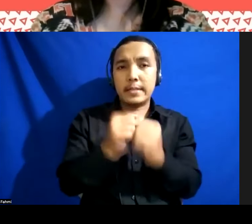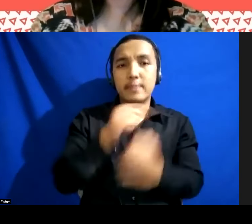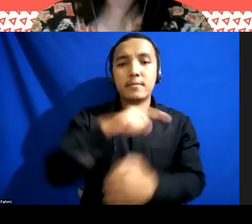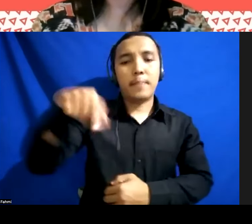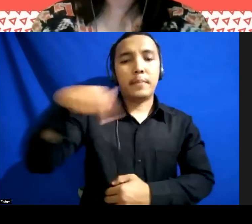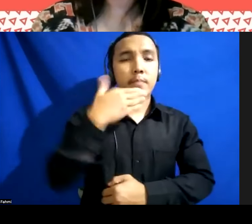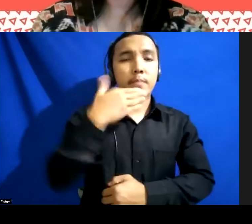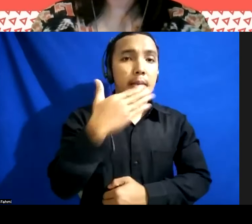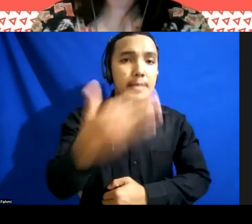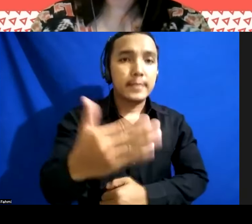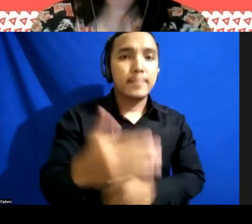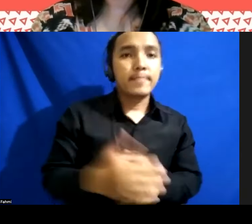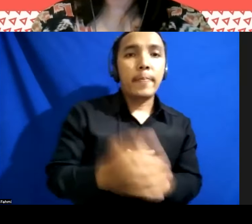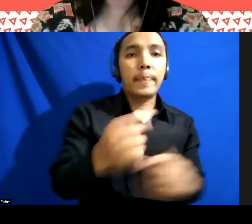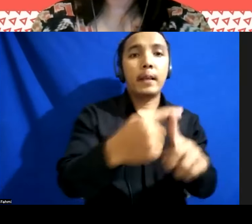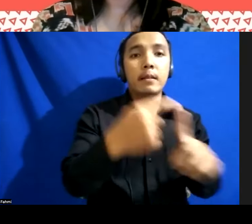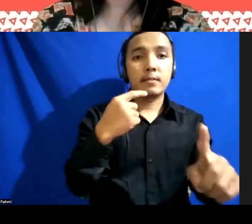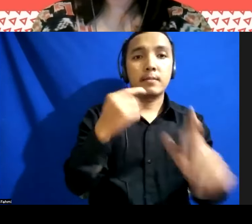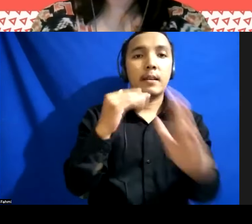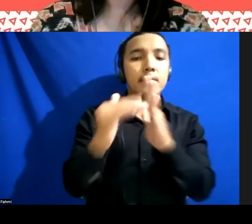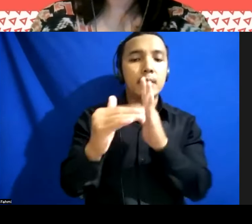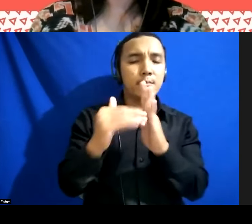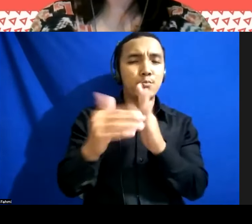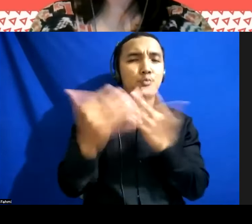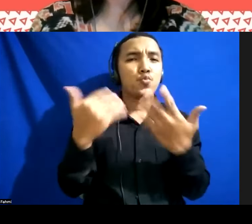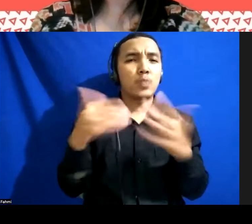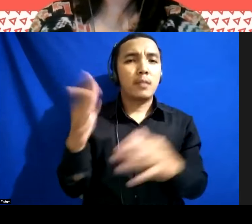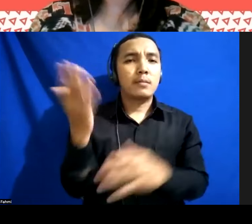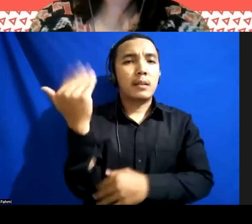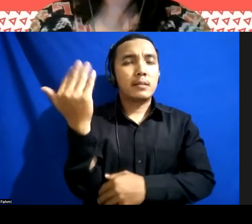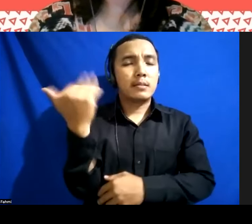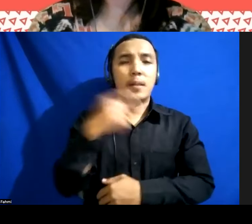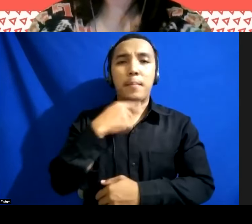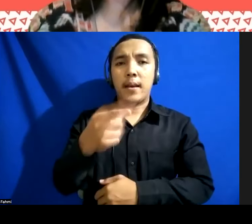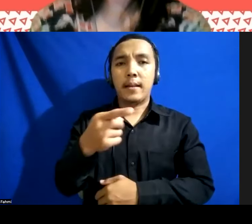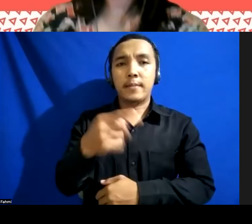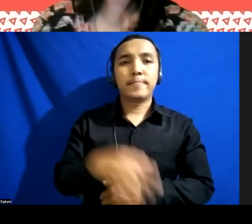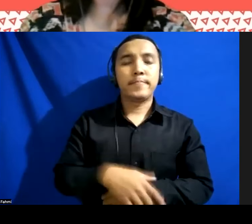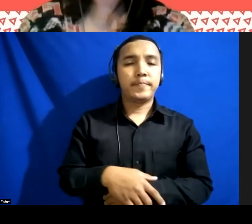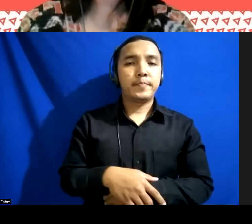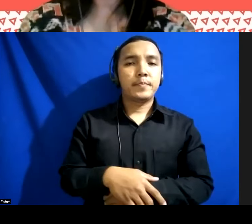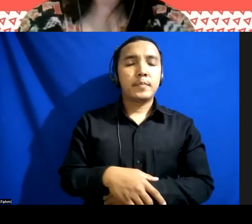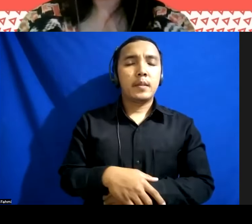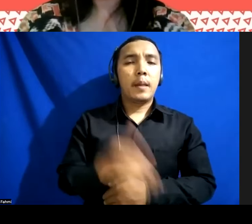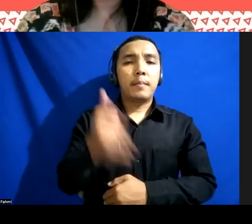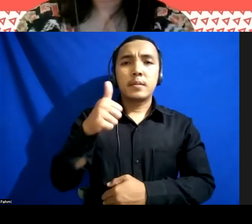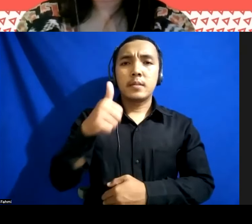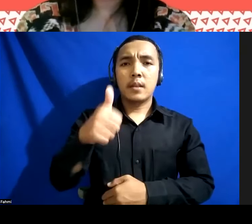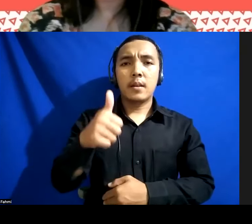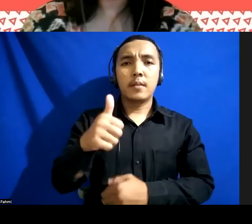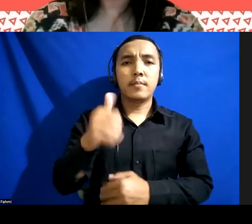achieve Solo as an inclusive city. And we would like to thank you for the study that have been presented. And I think that it will